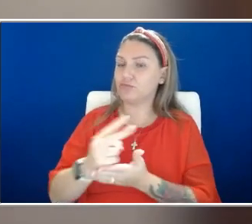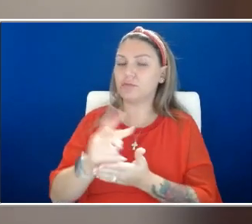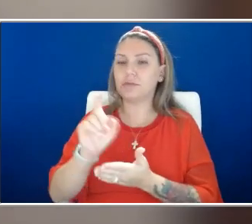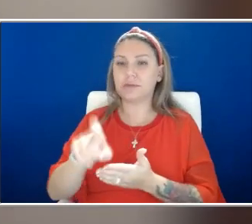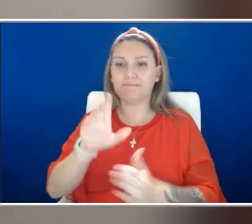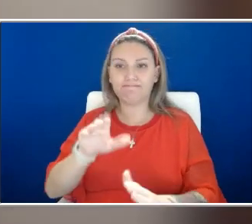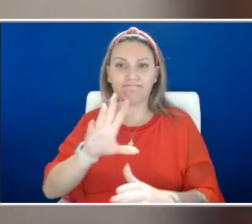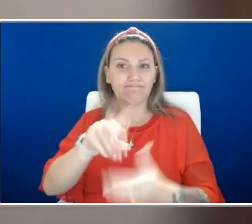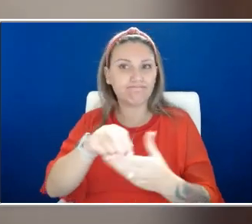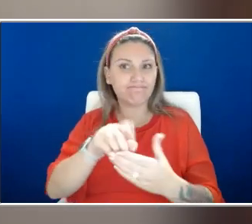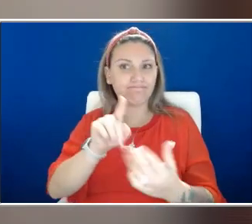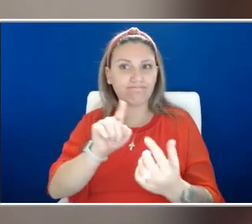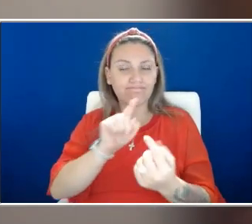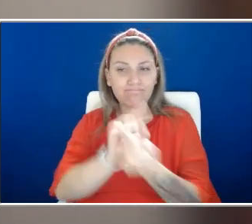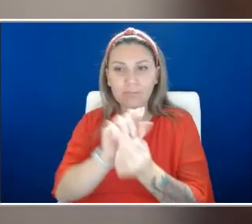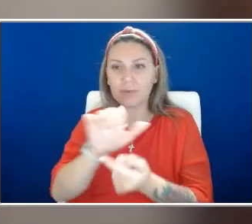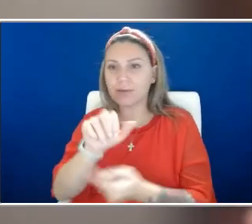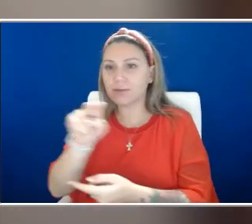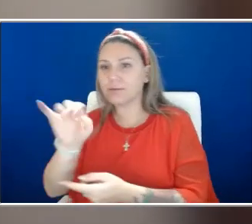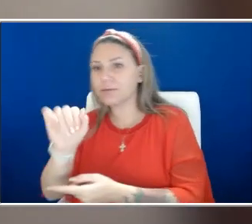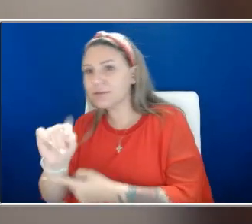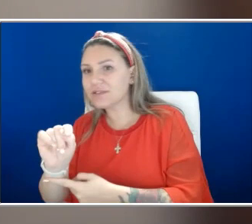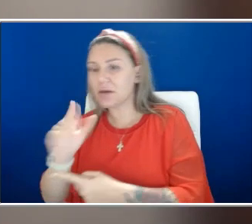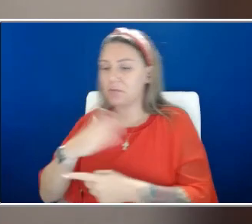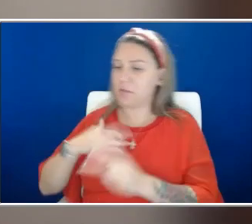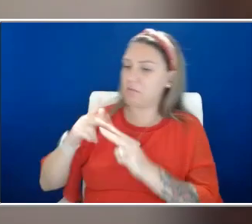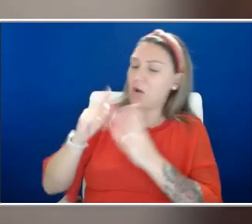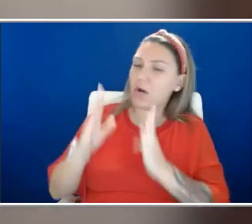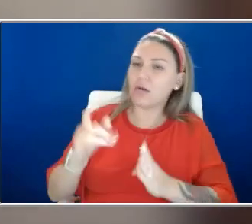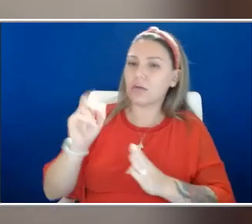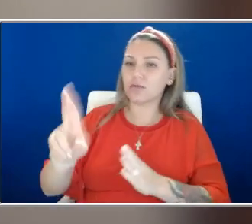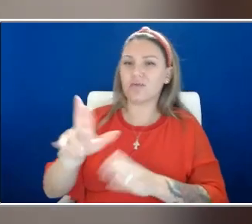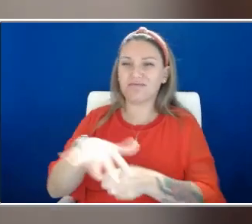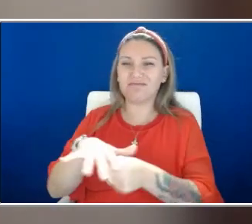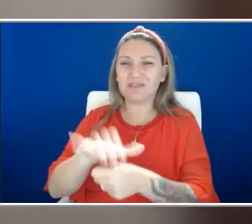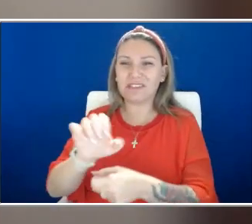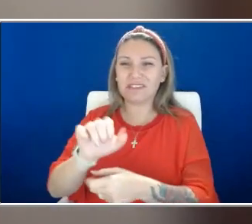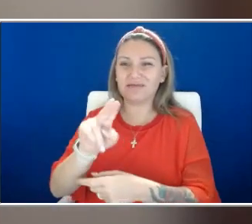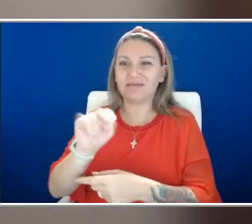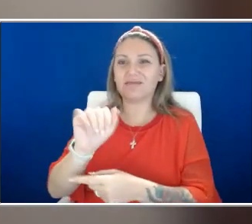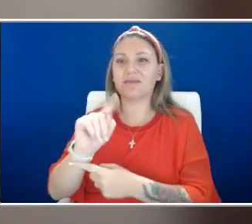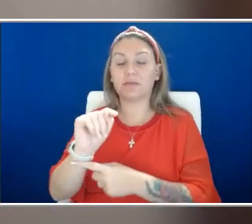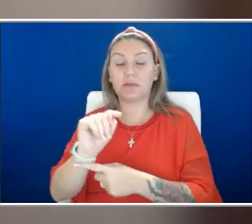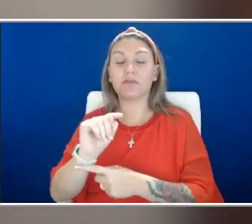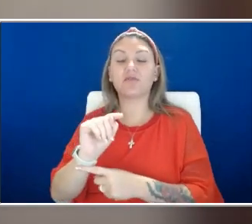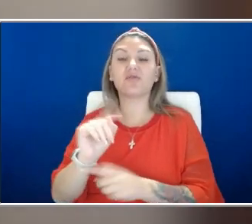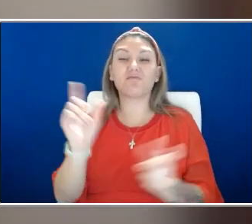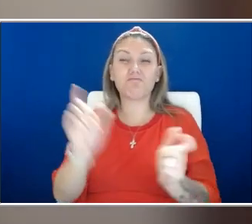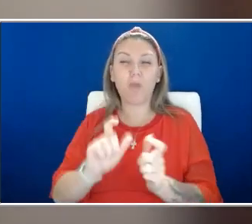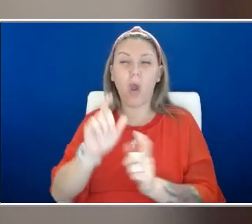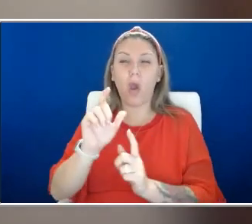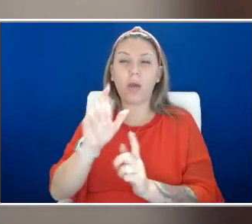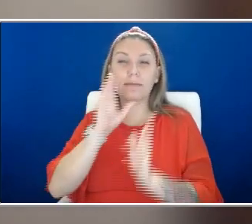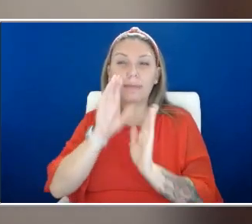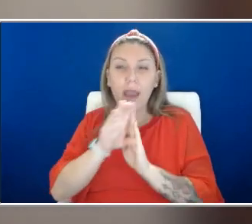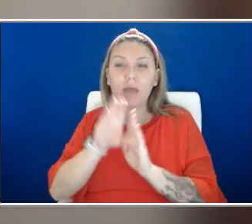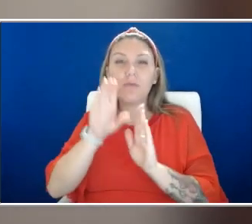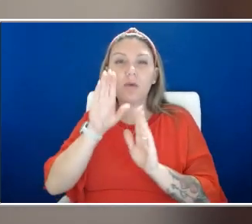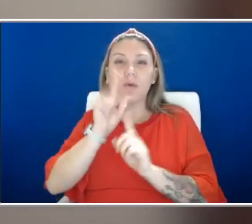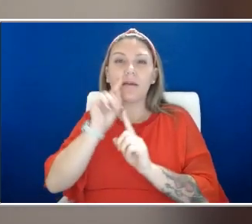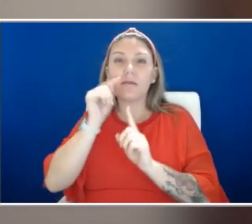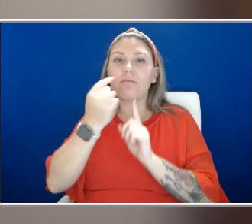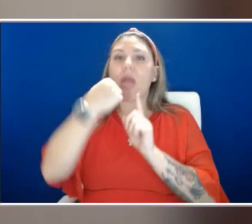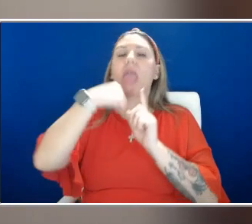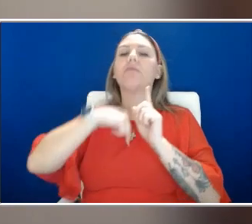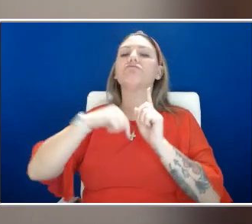like myself or my partners, Dr. Garnett or Dr. Kavukshin, or even your local ENT. And we're going to use a small camera at that point to kind of take a look down and see what the